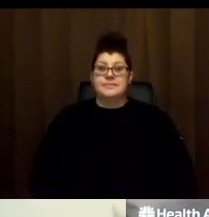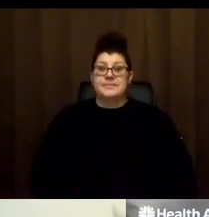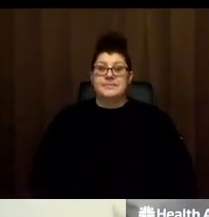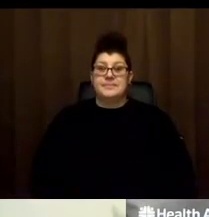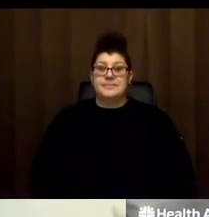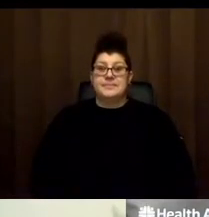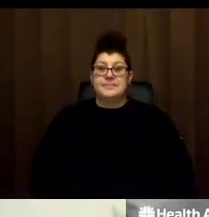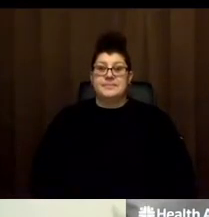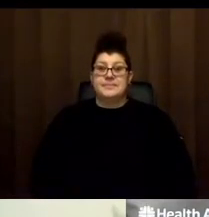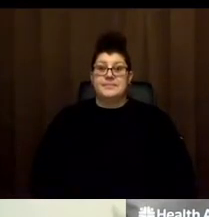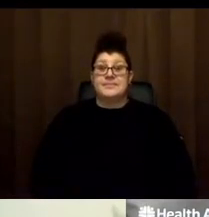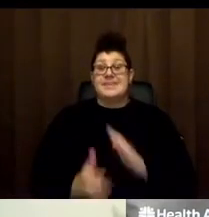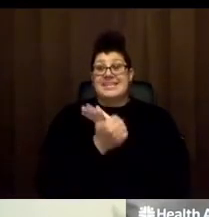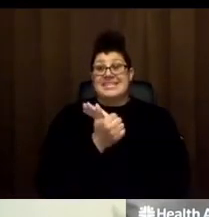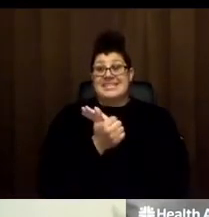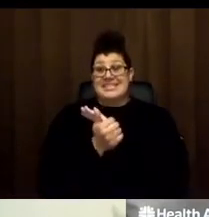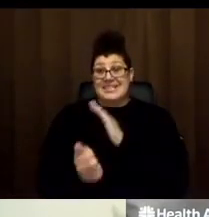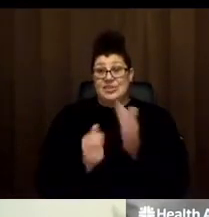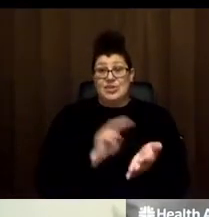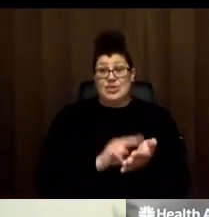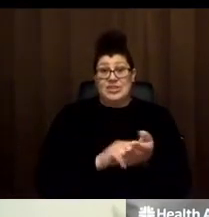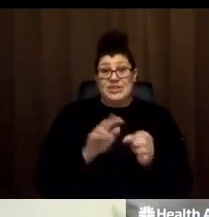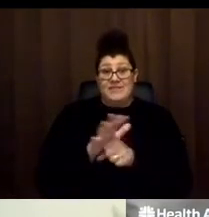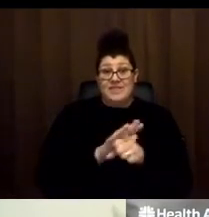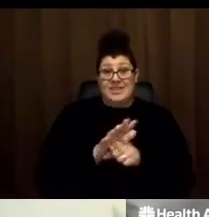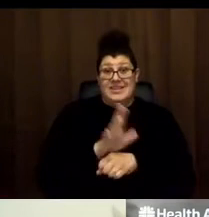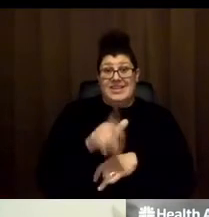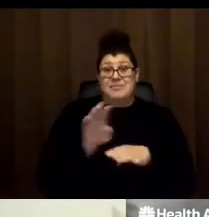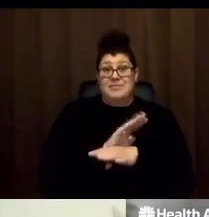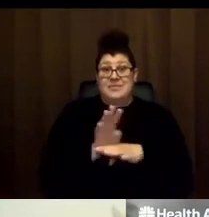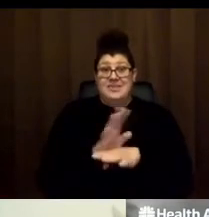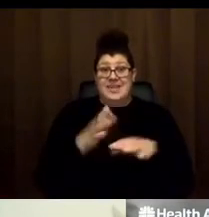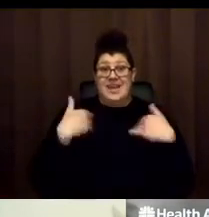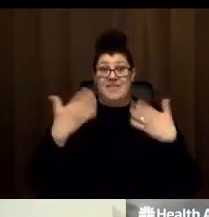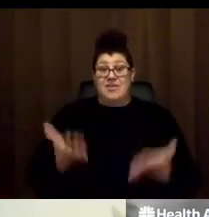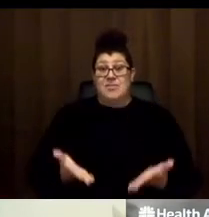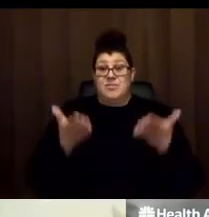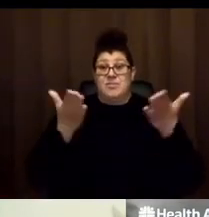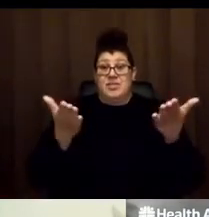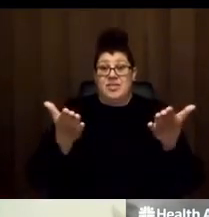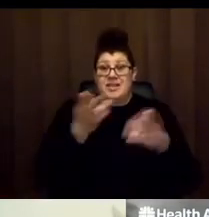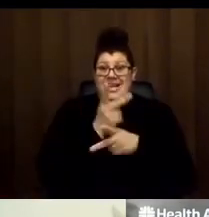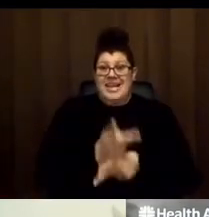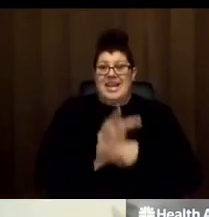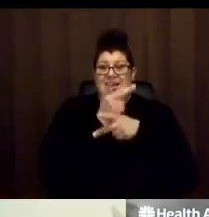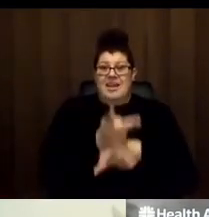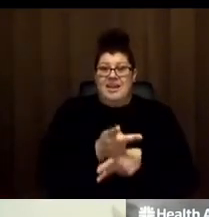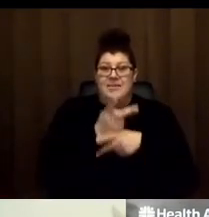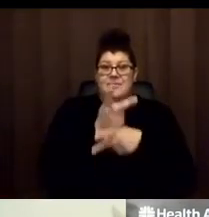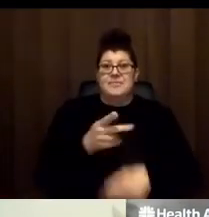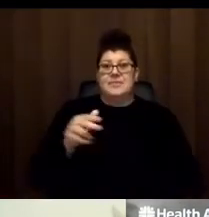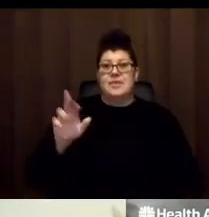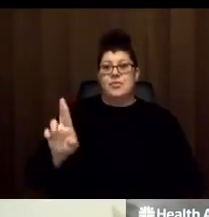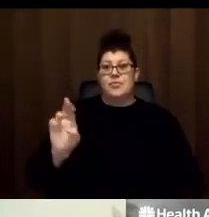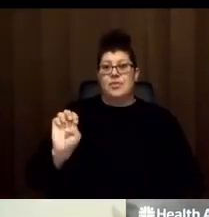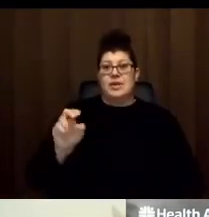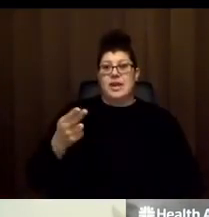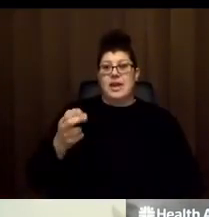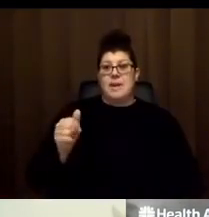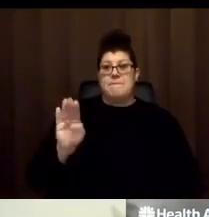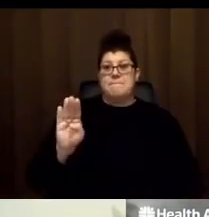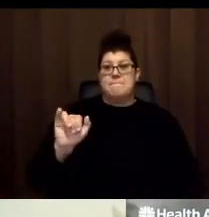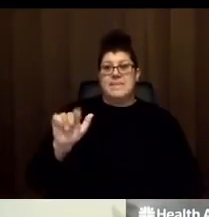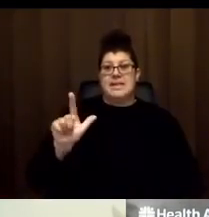A skilled nursing facility refers to a facility that provides rehabilitation care to Medicare beneficiaries, you see, as a result of a